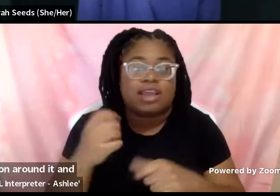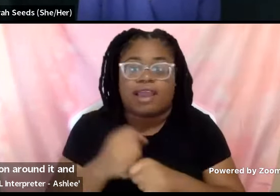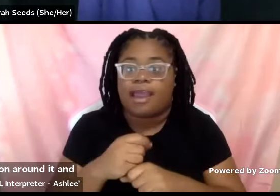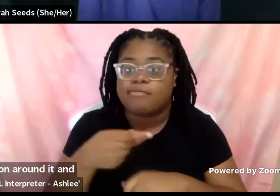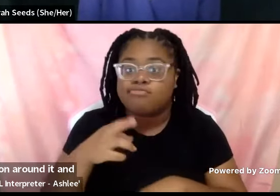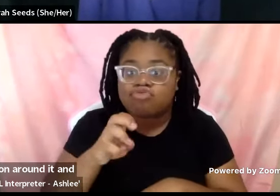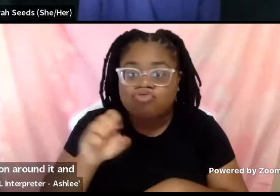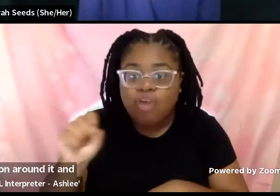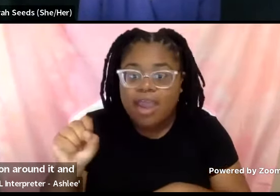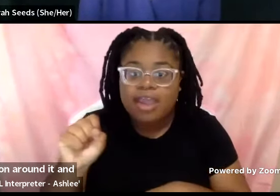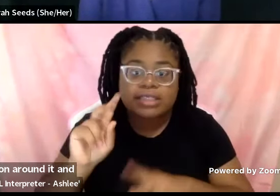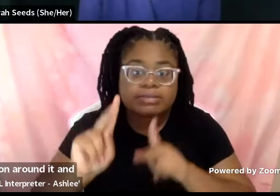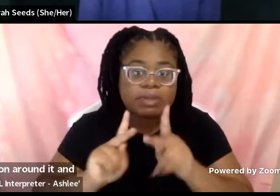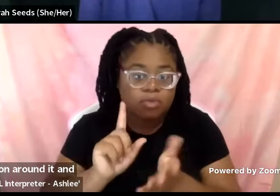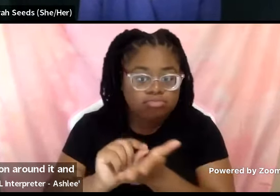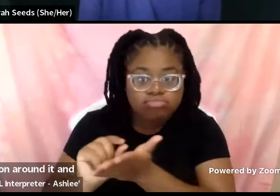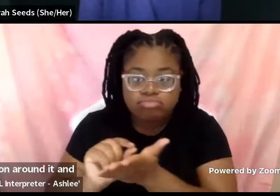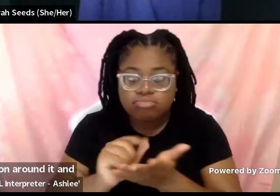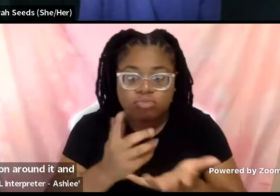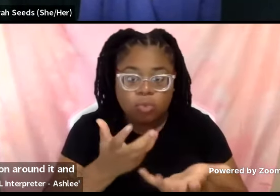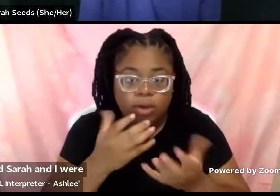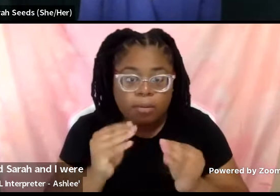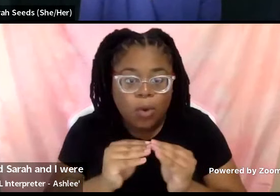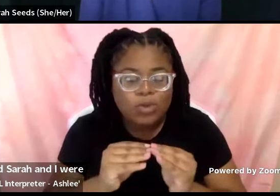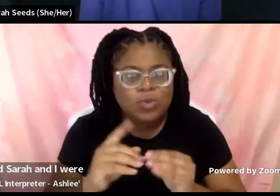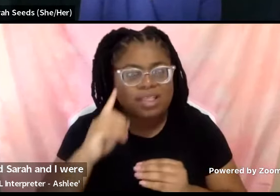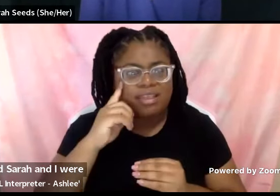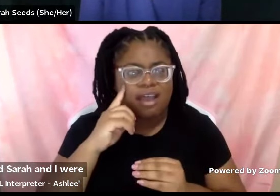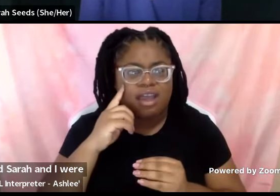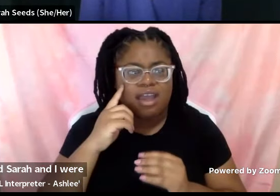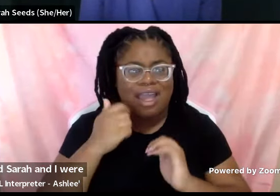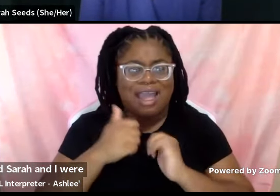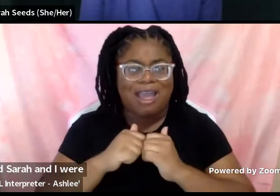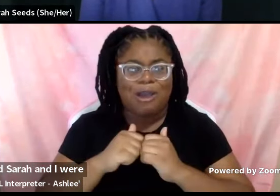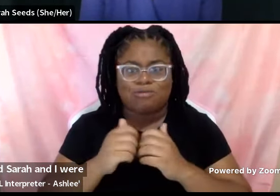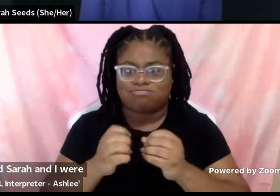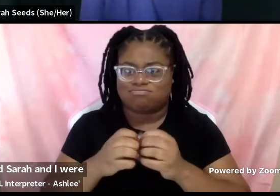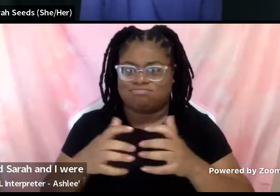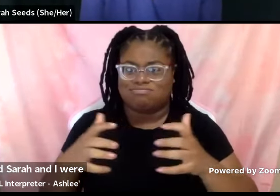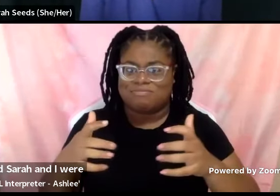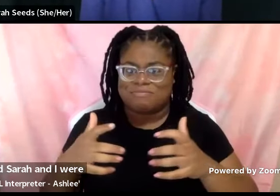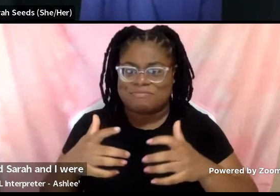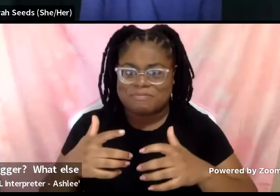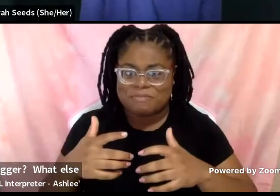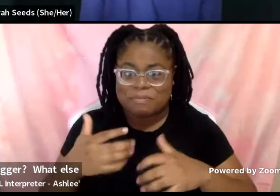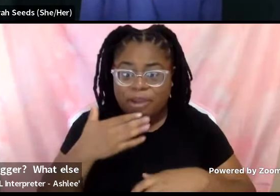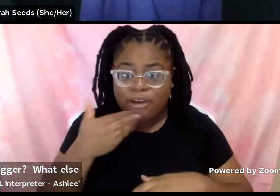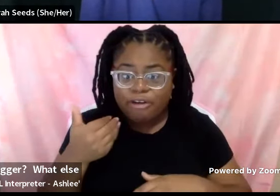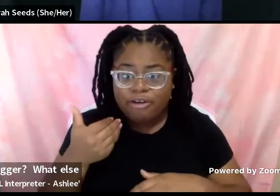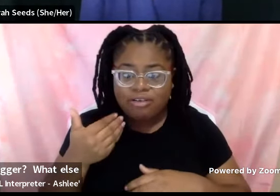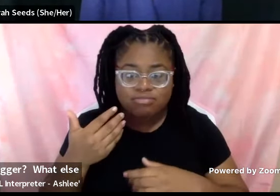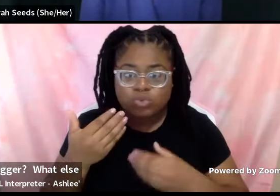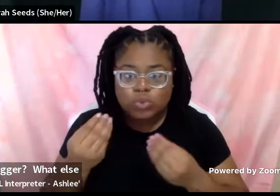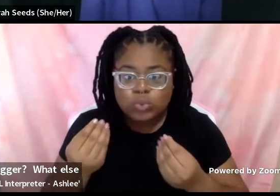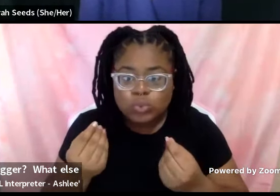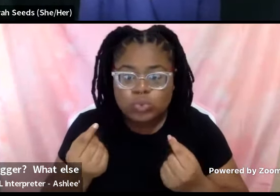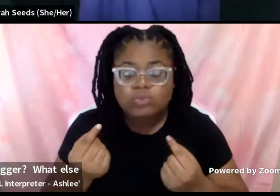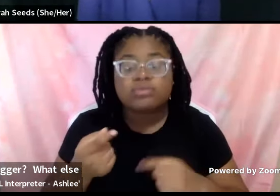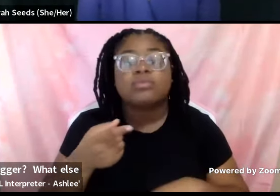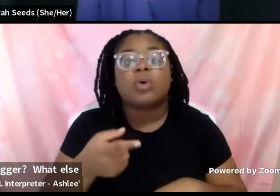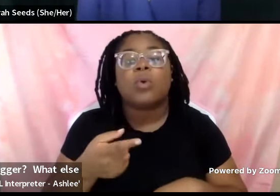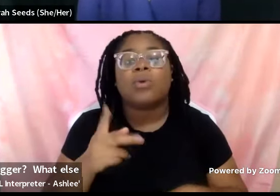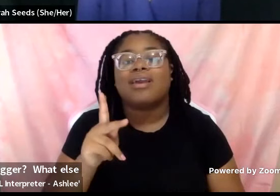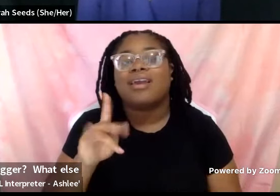how can we do it bigger? What else can we do? So we did a Kickstarter for a TV pilot version of the